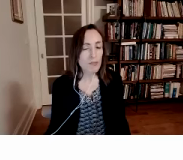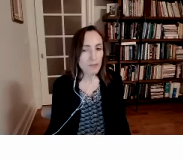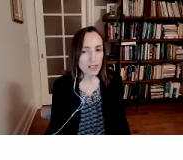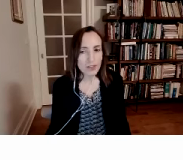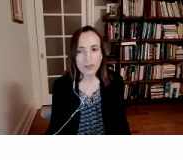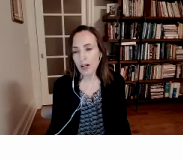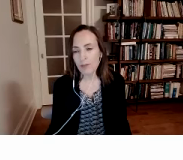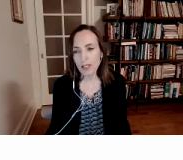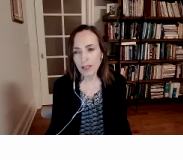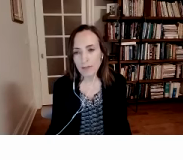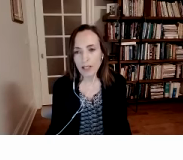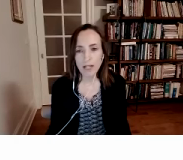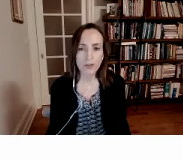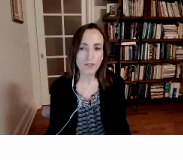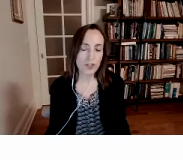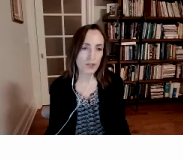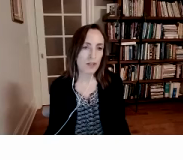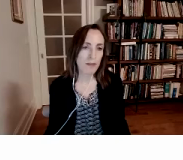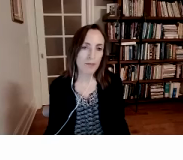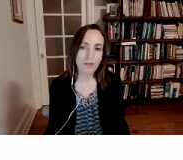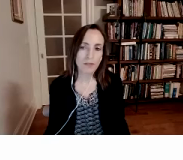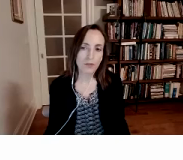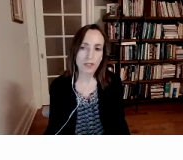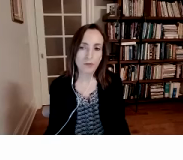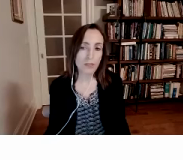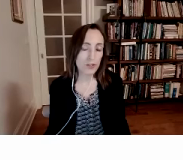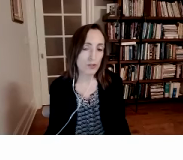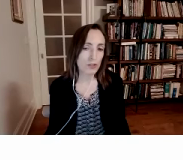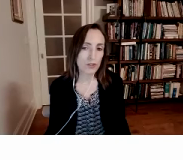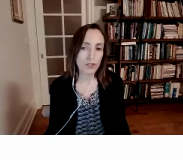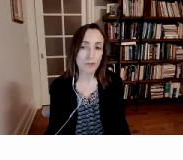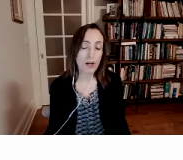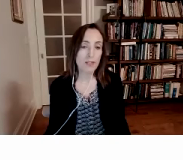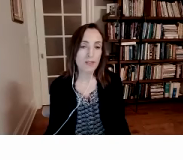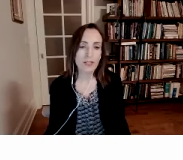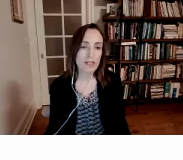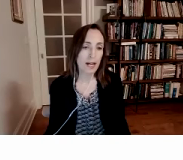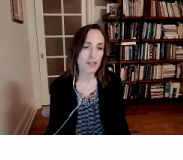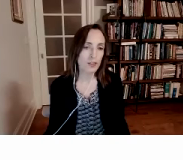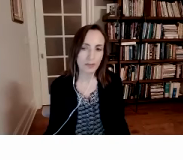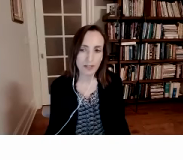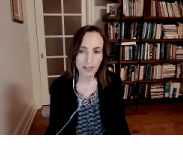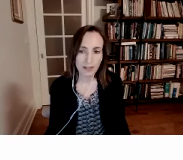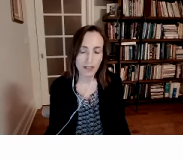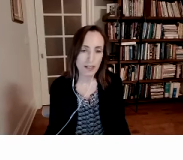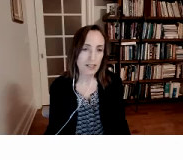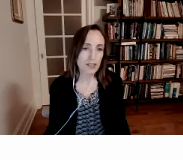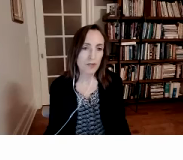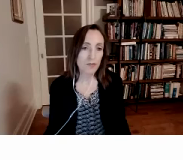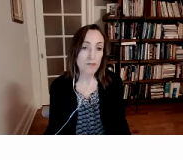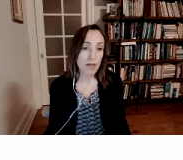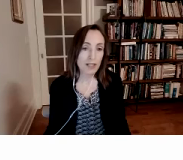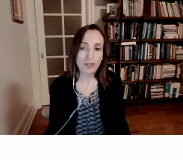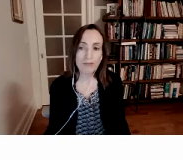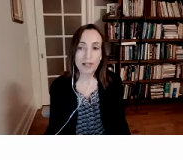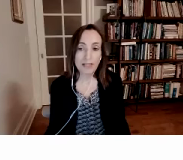But the simple picture is complicated by the observation that the mapping between information structure and prominence is not deterministic.